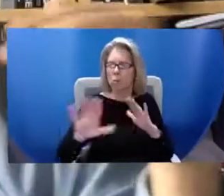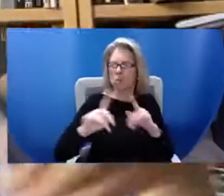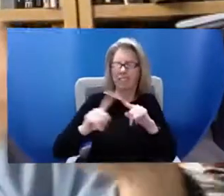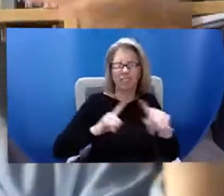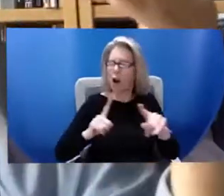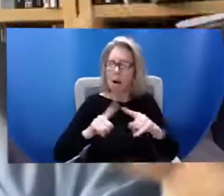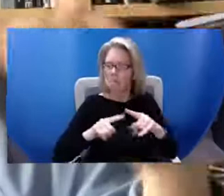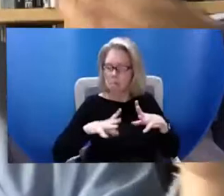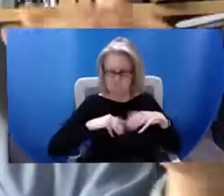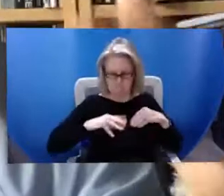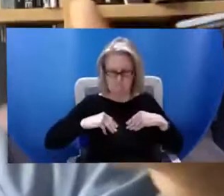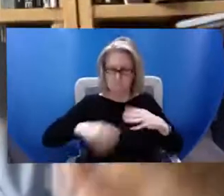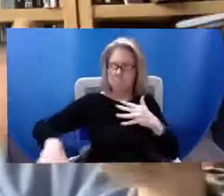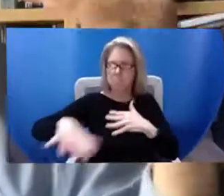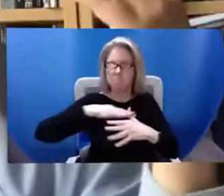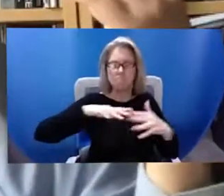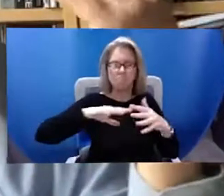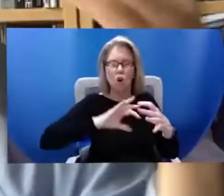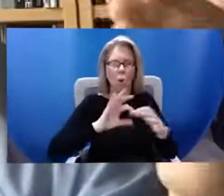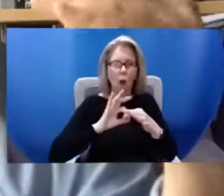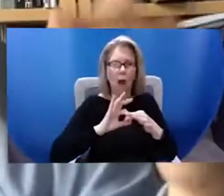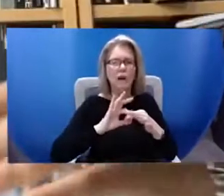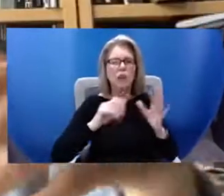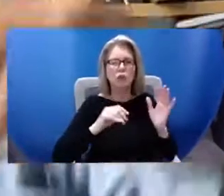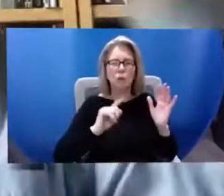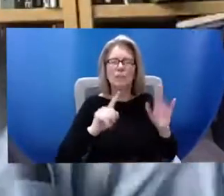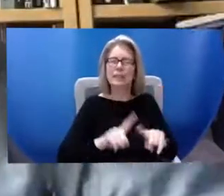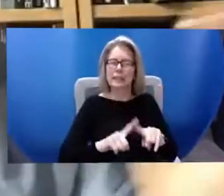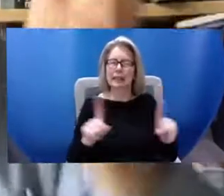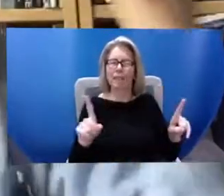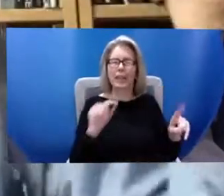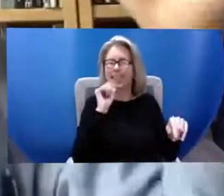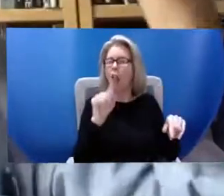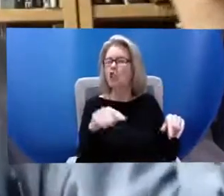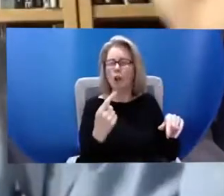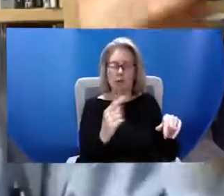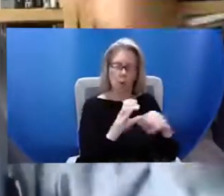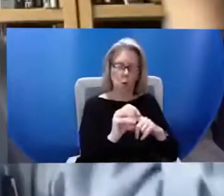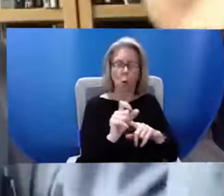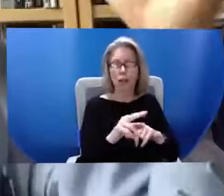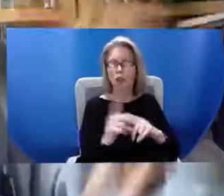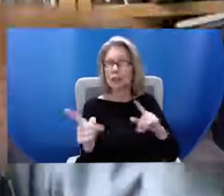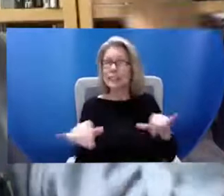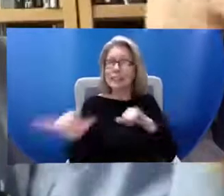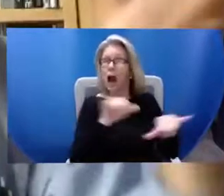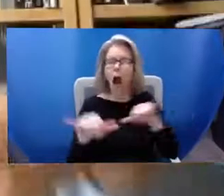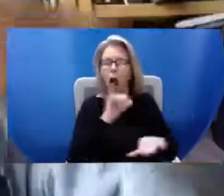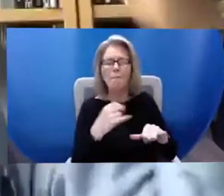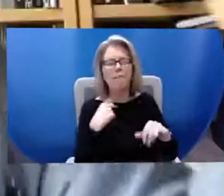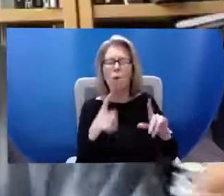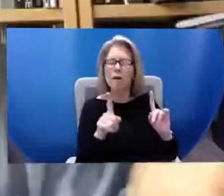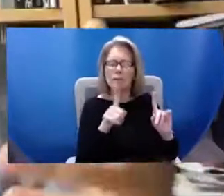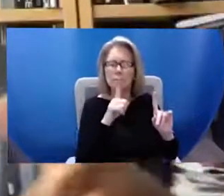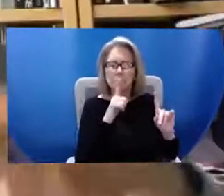Right, so I want to say that, because it is very different than just creating a coalition where everybody joins with the same